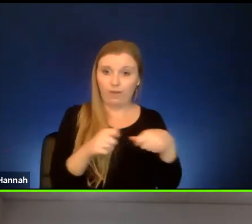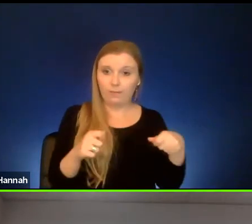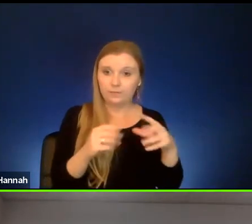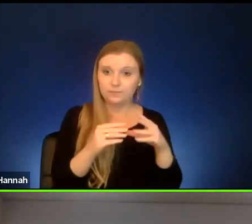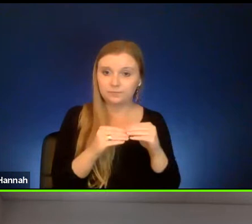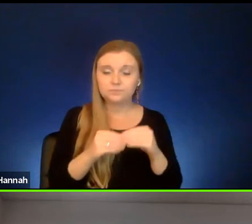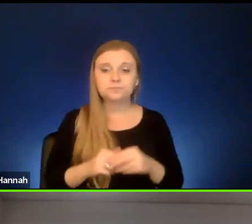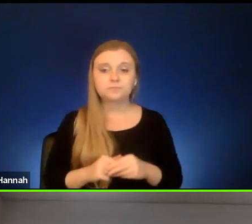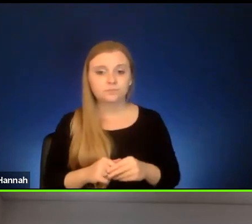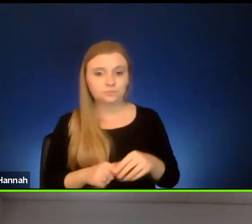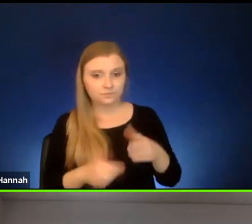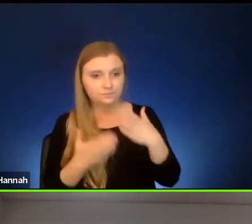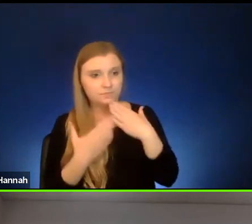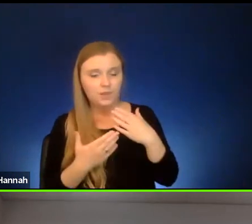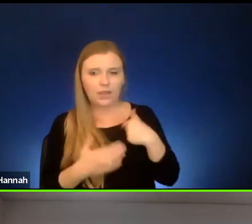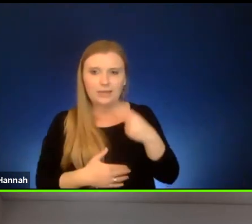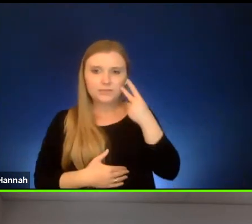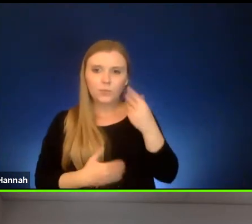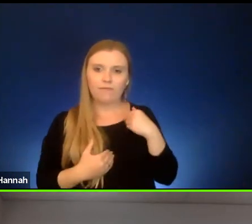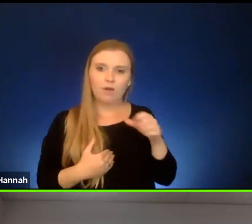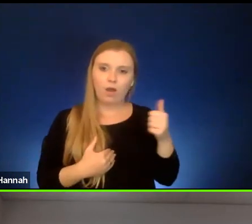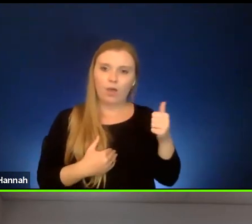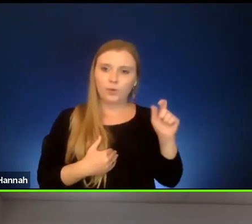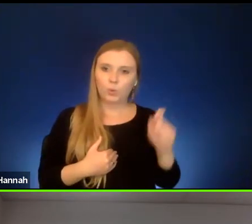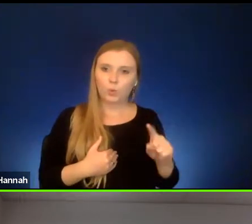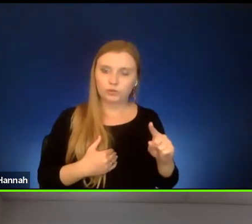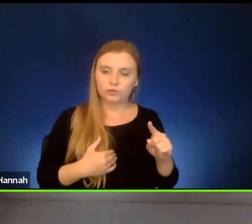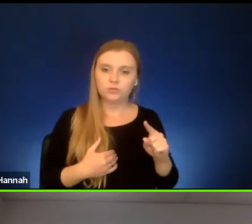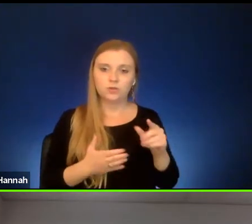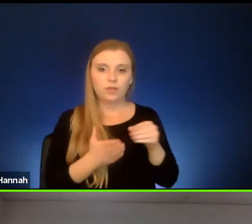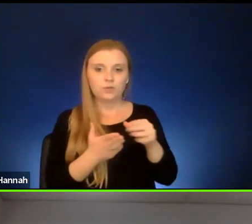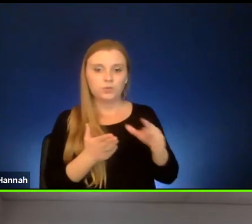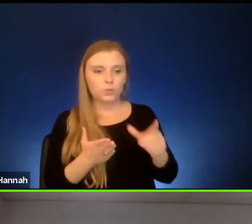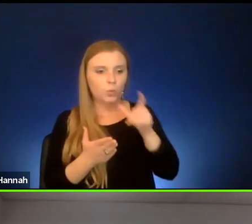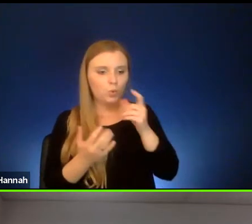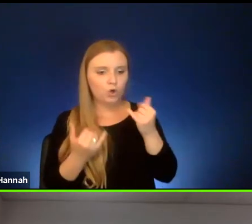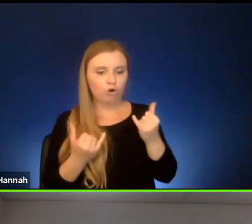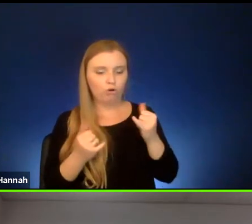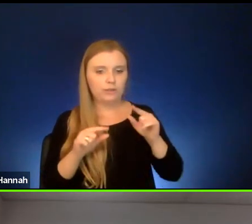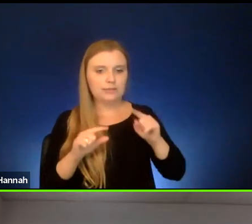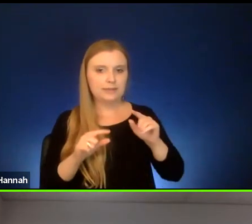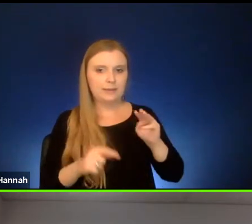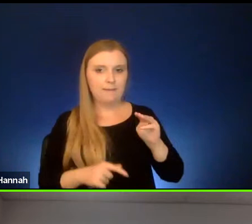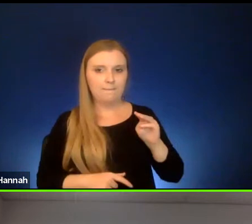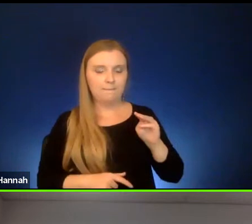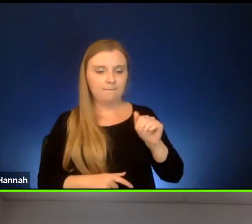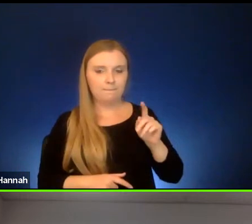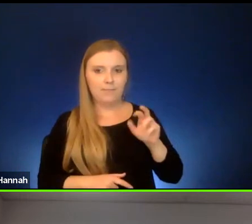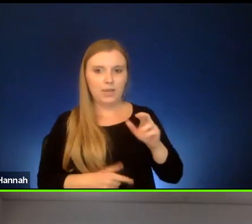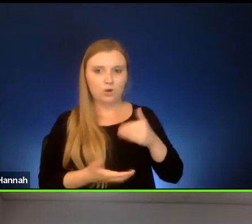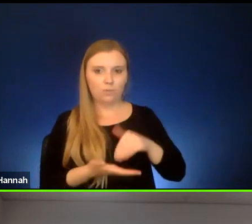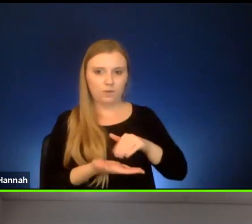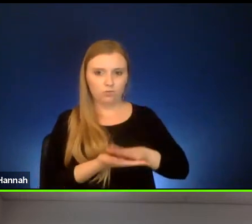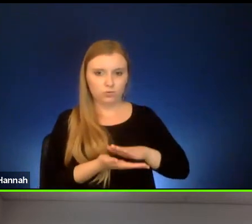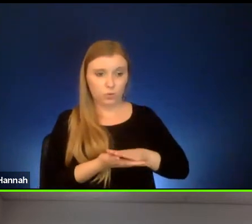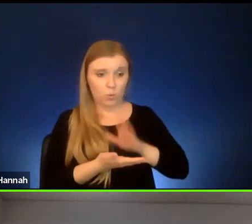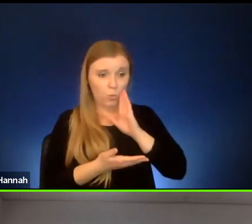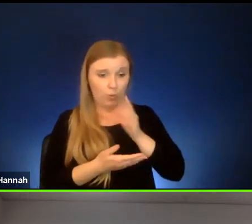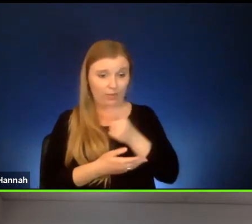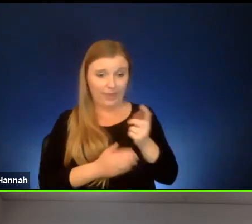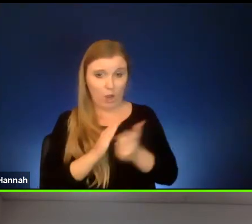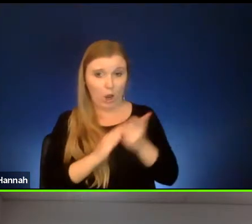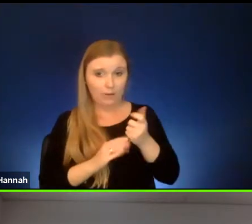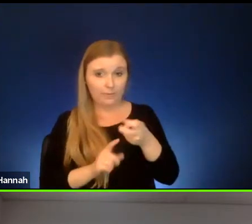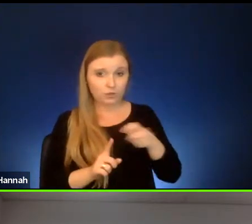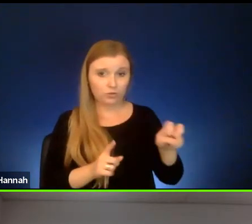we have another question here. The students that will currently be attending Maynard Middle School, will they automatically transfer to